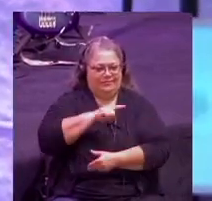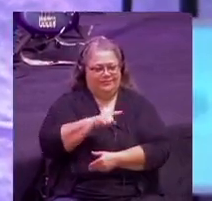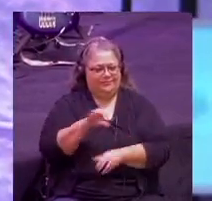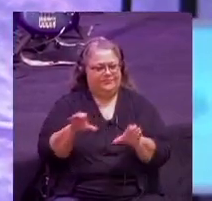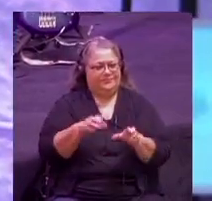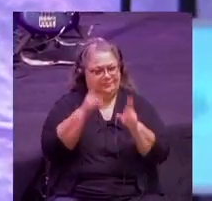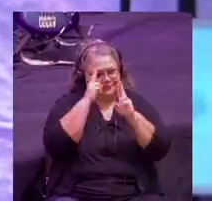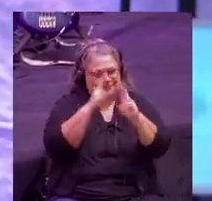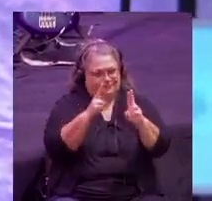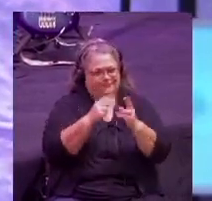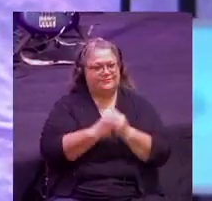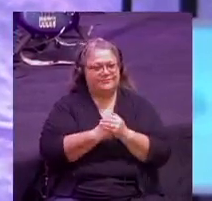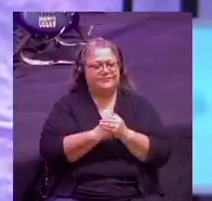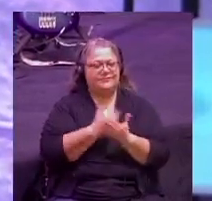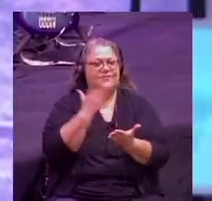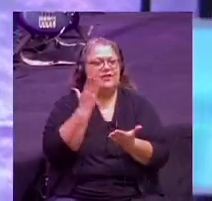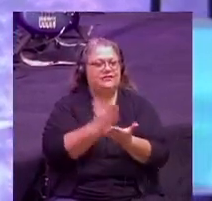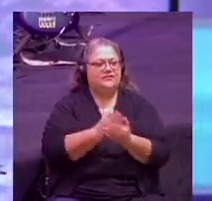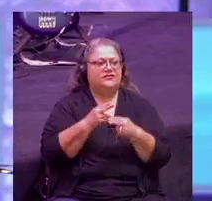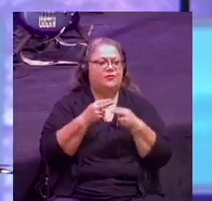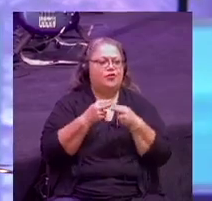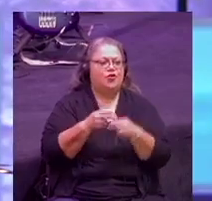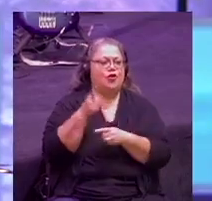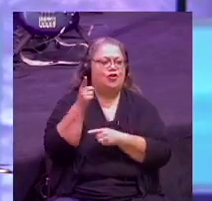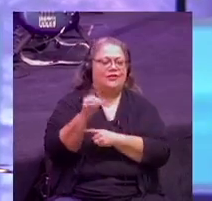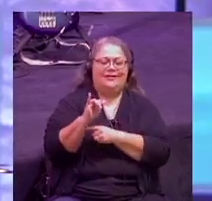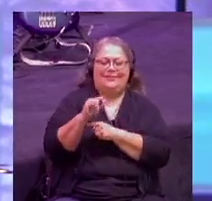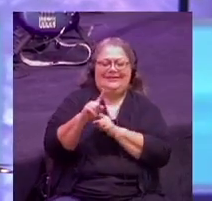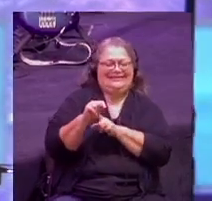him is stop calling him it.